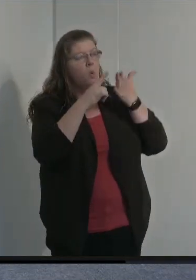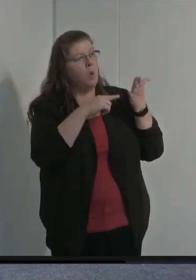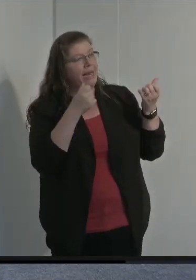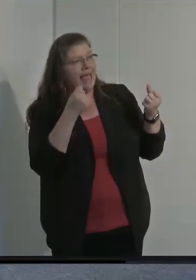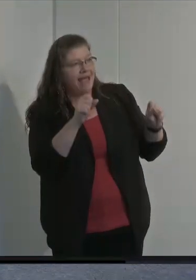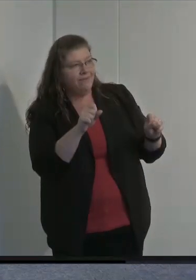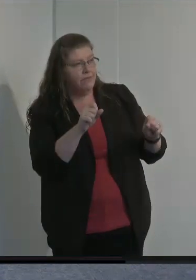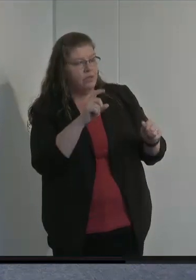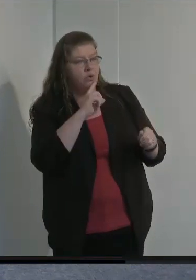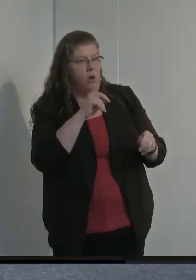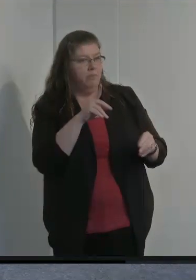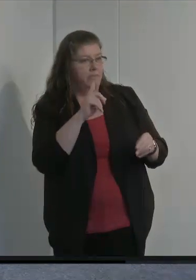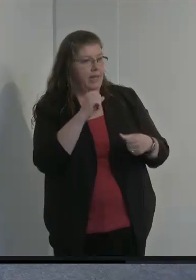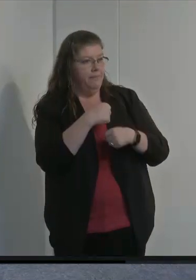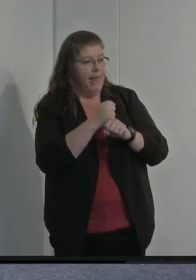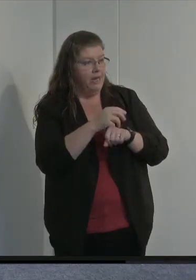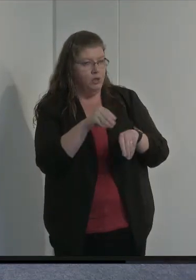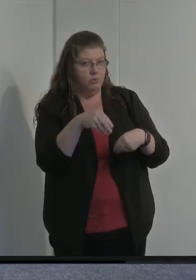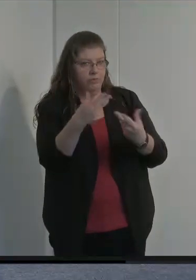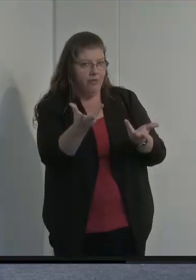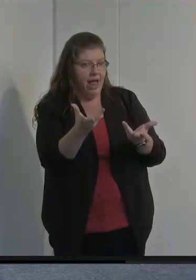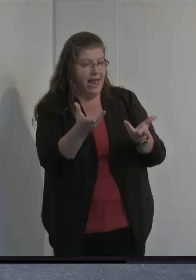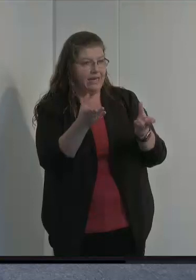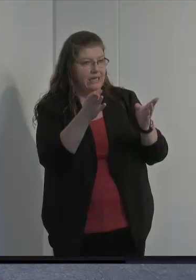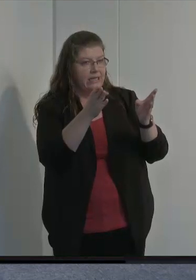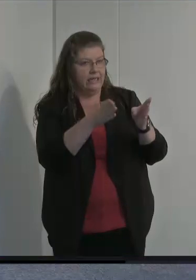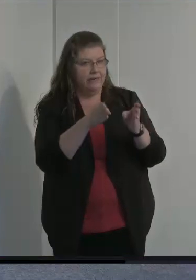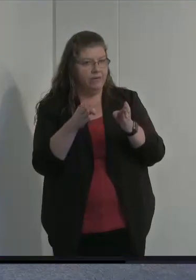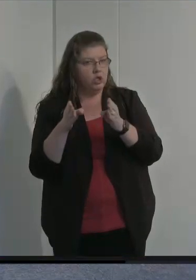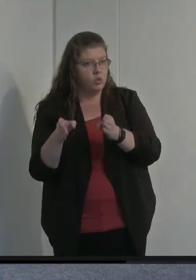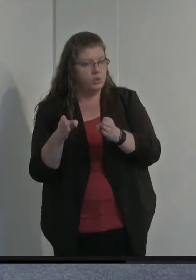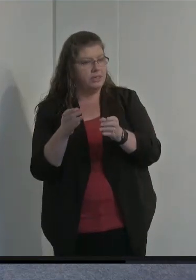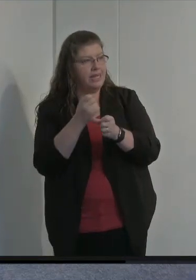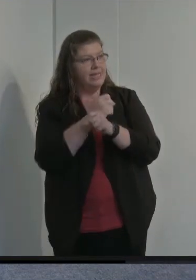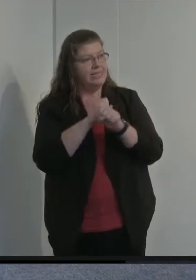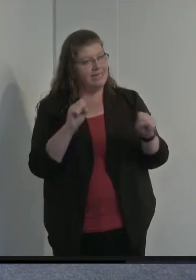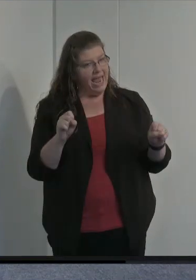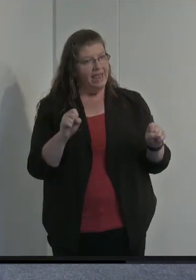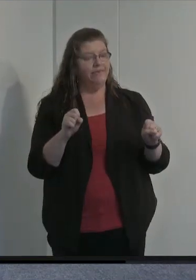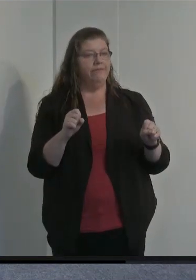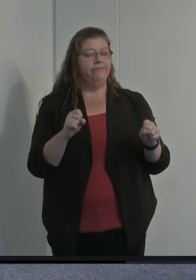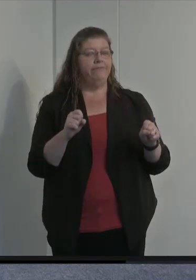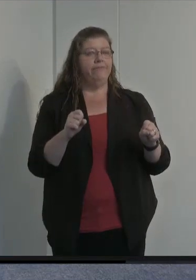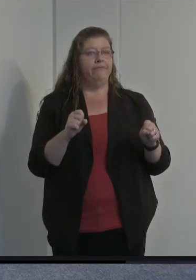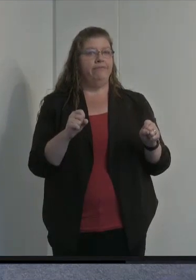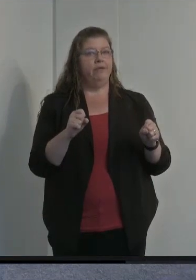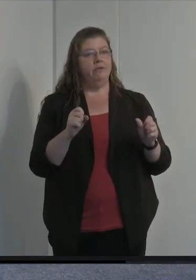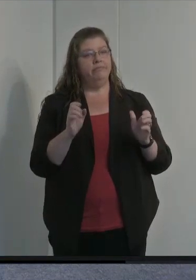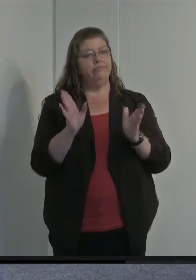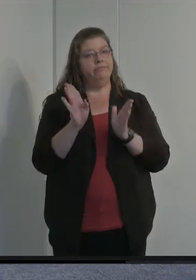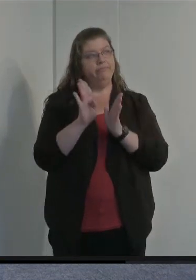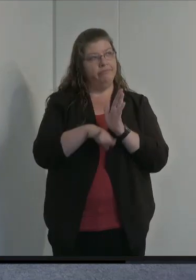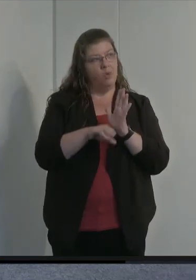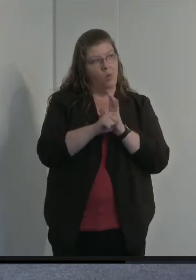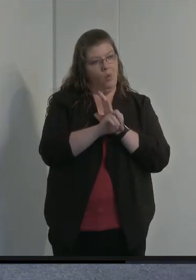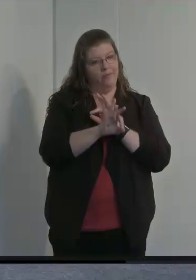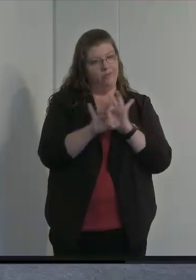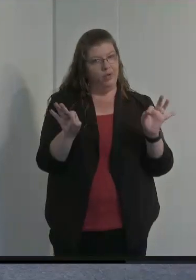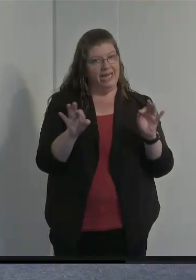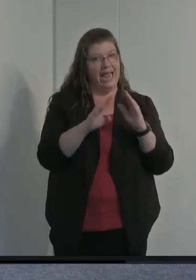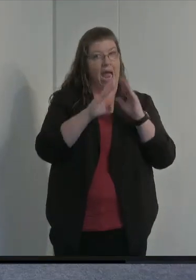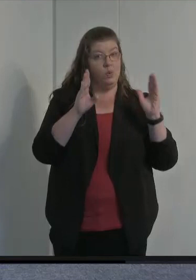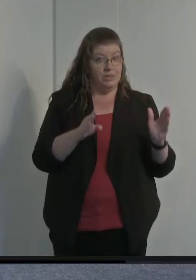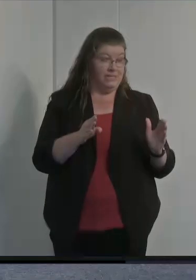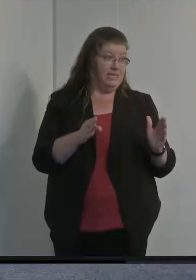if any, are being made to provide individuals safe and affordable or perhaps even free